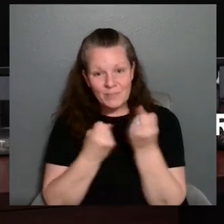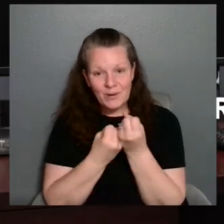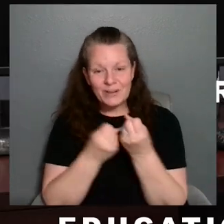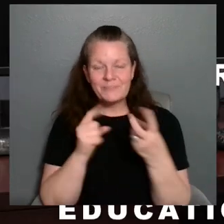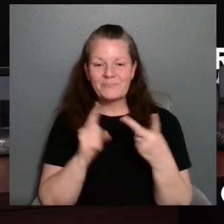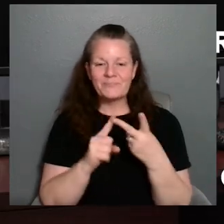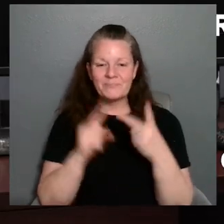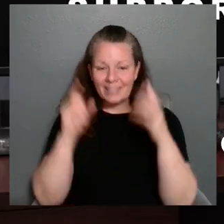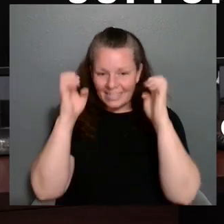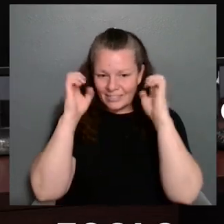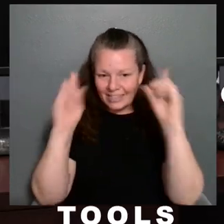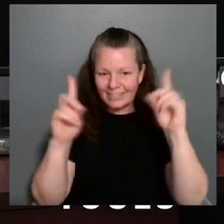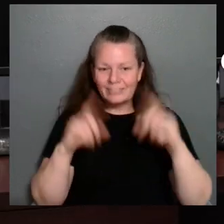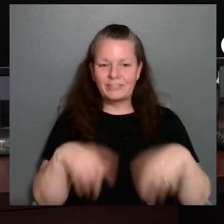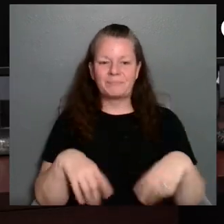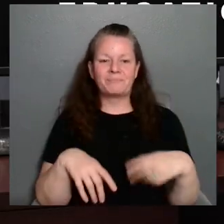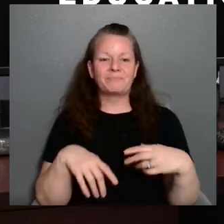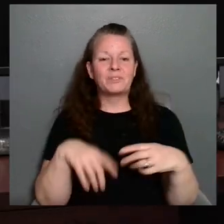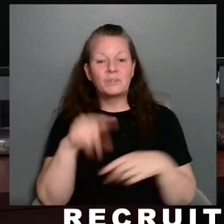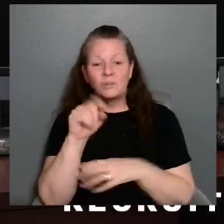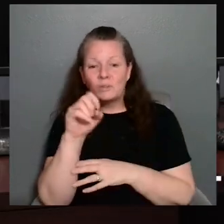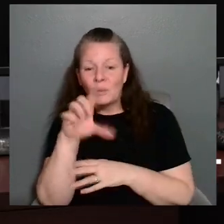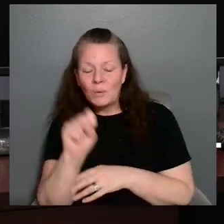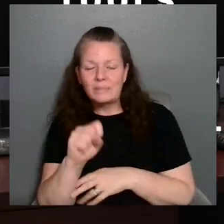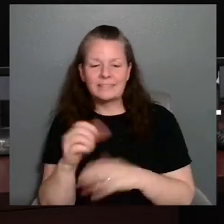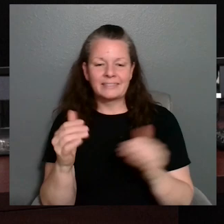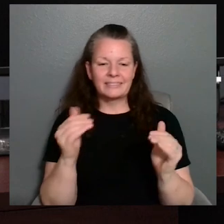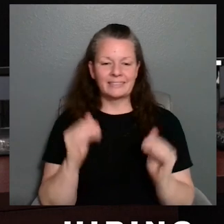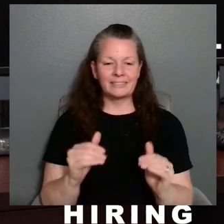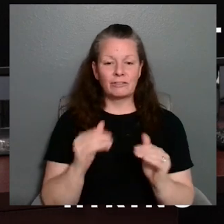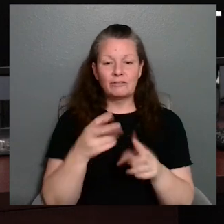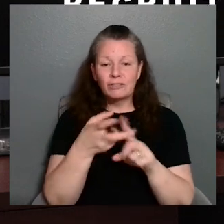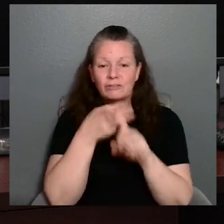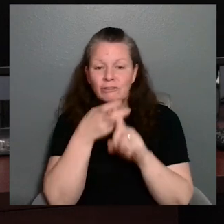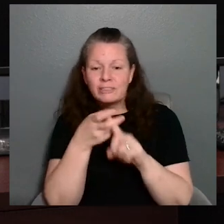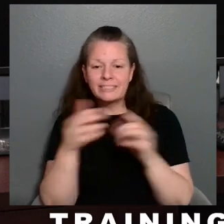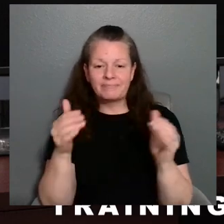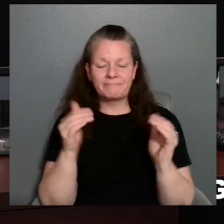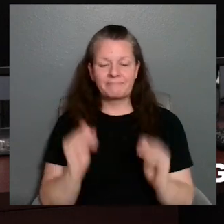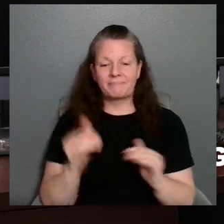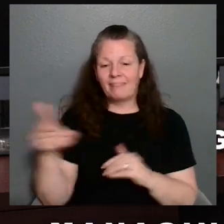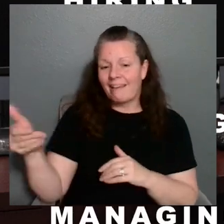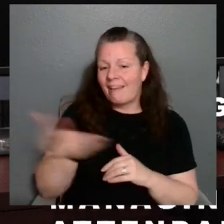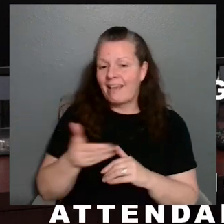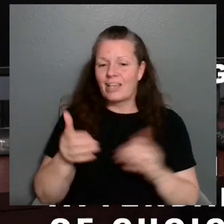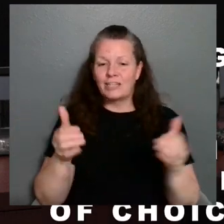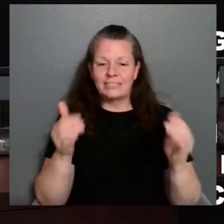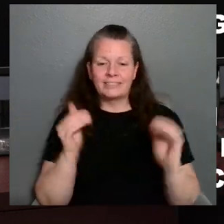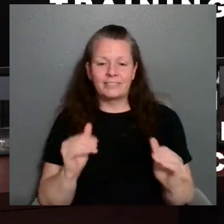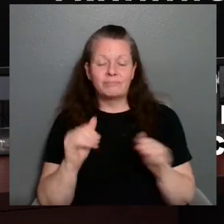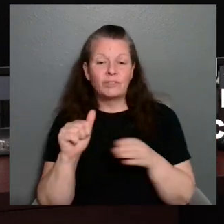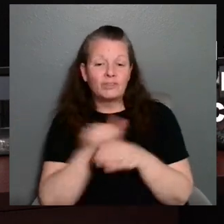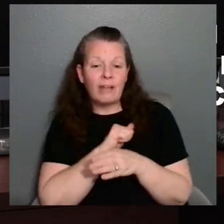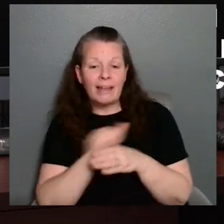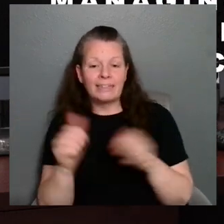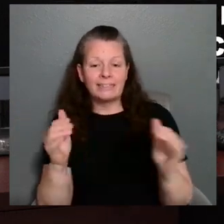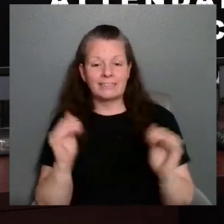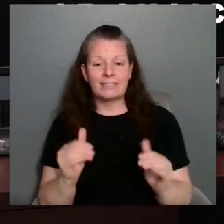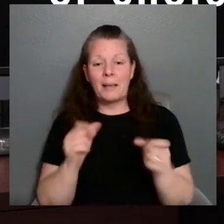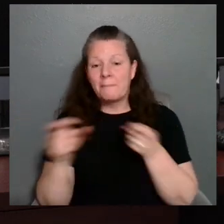will receive support, education, tools, recruiting, hiring,